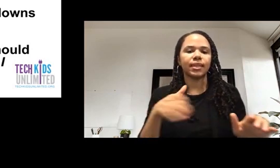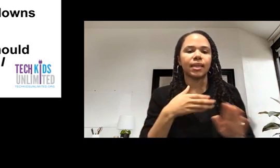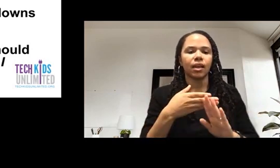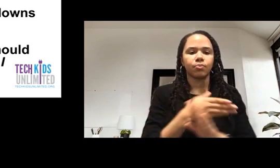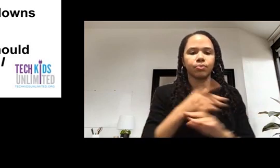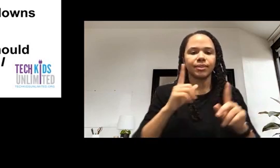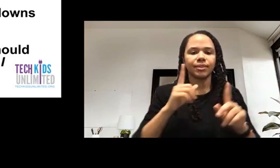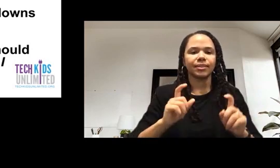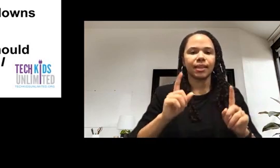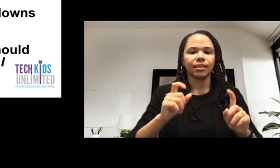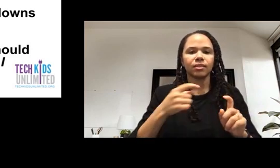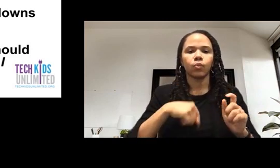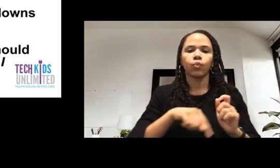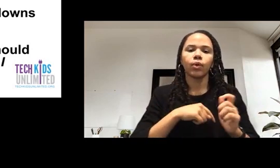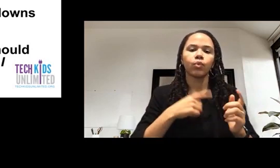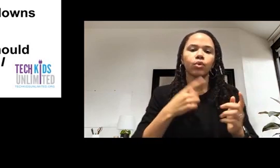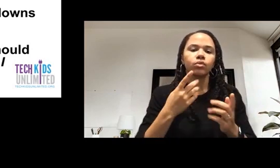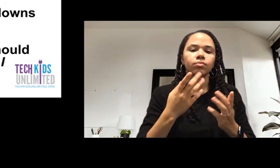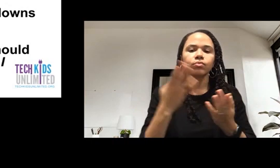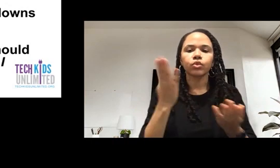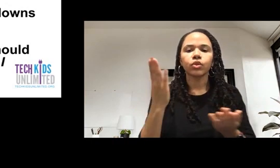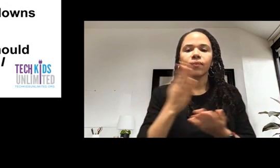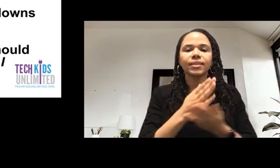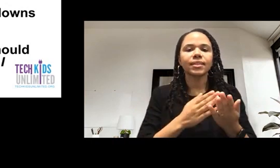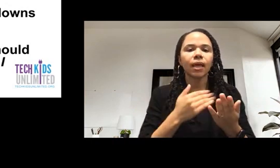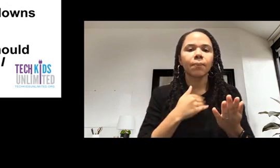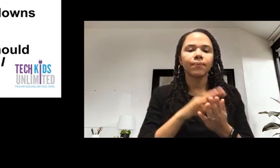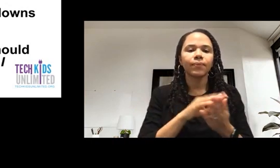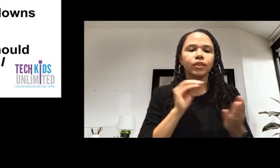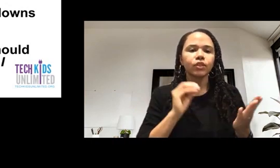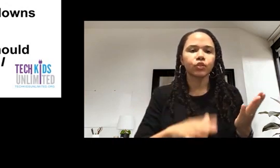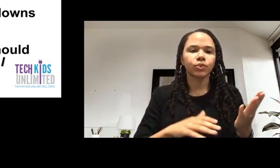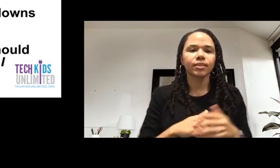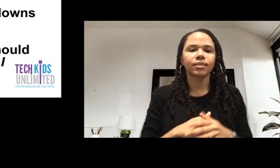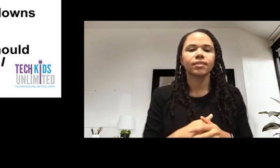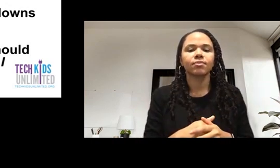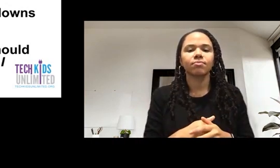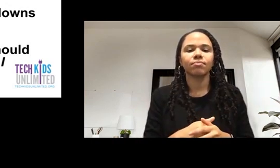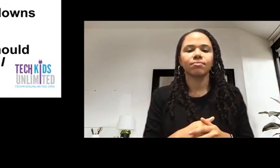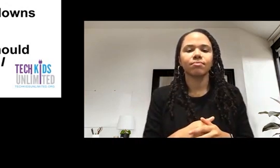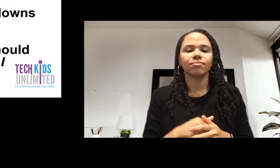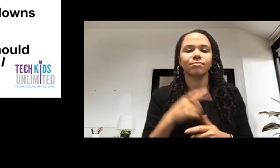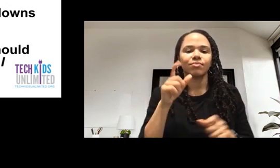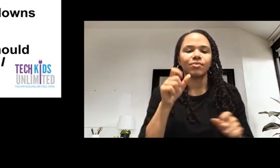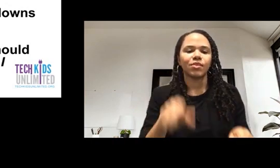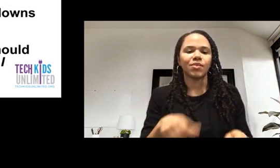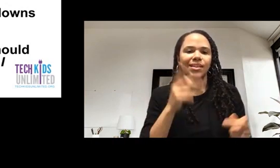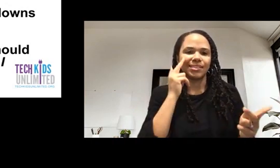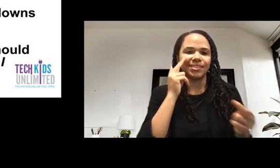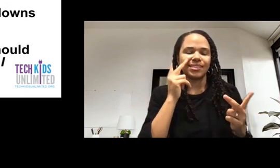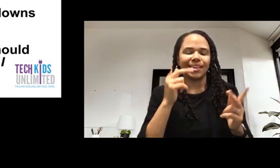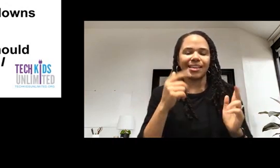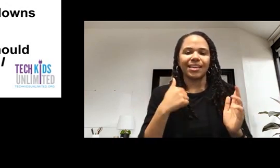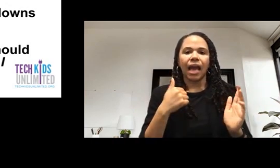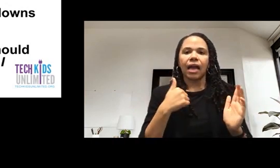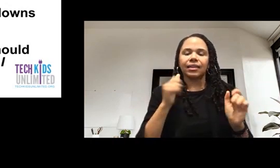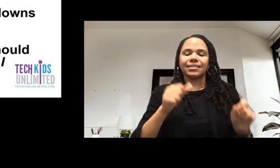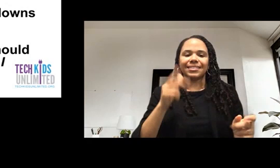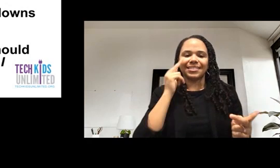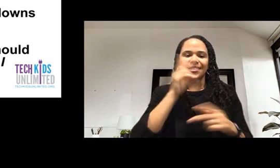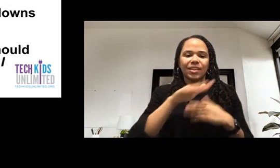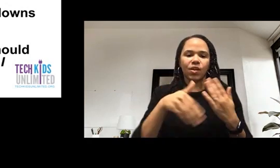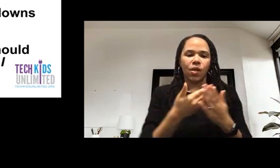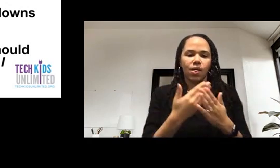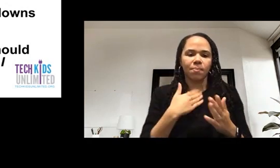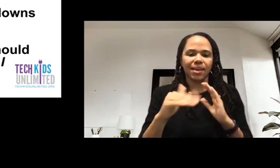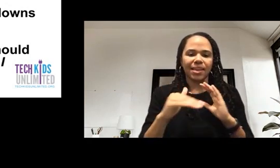some of our students, and yikes, you could see all my emails coming in. Apologies for